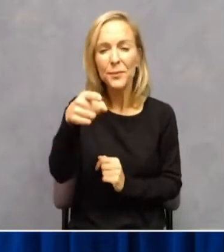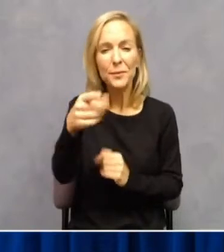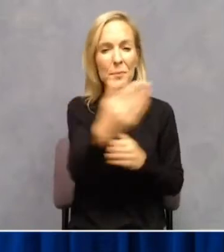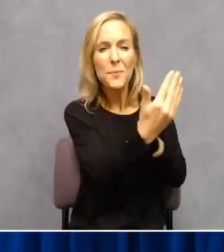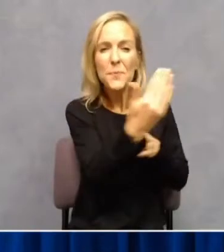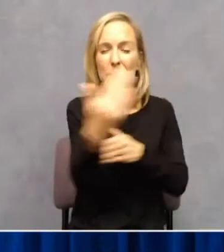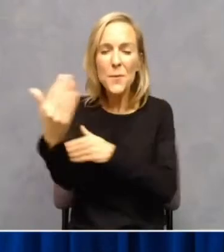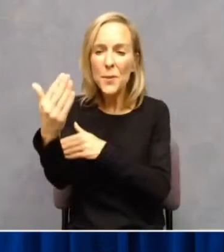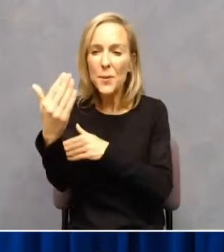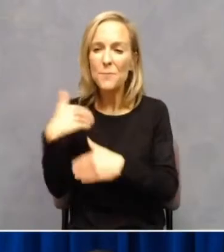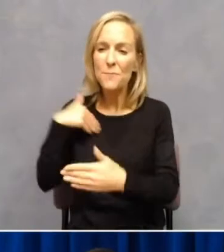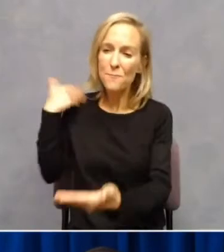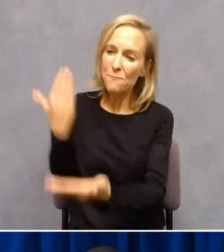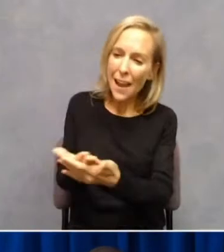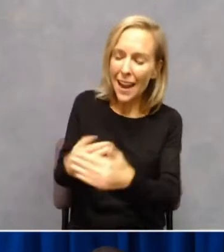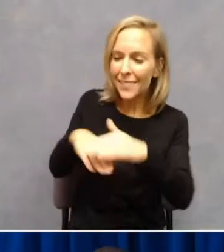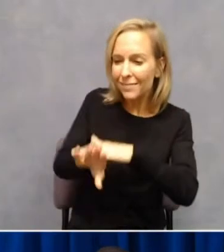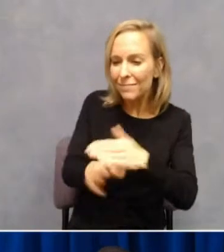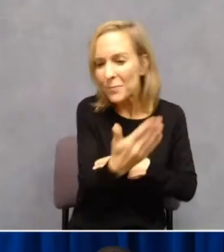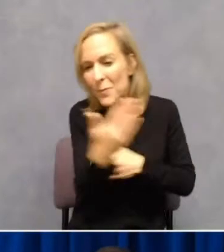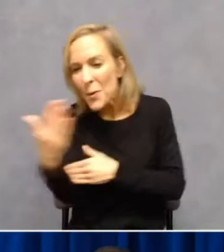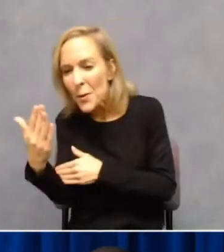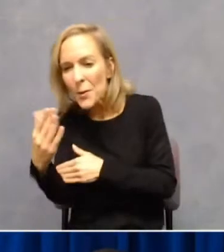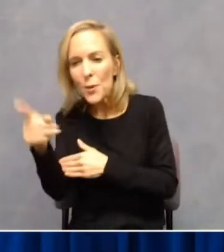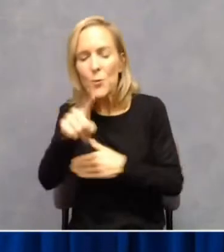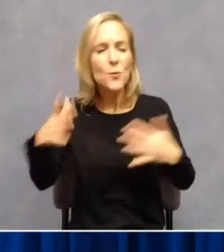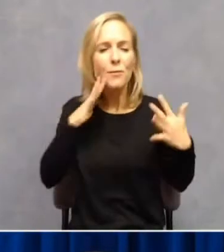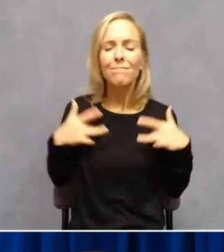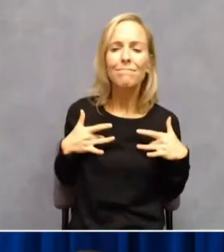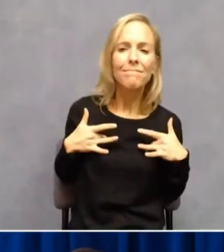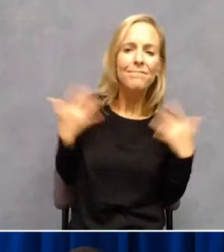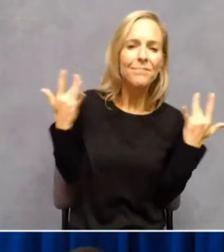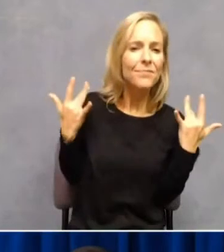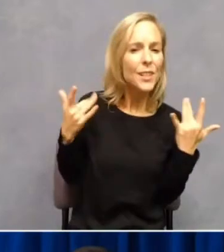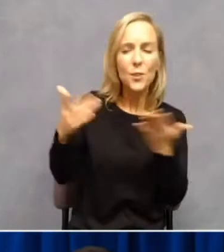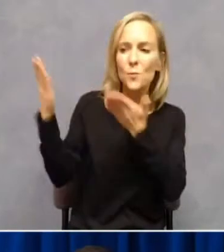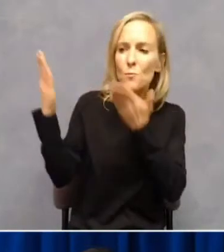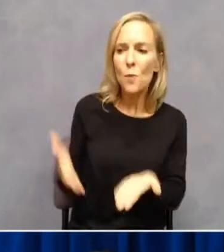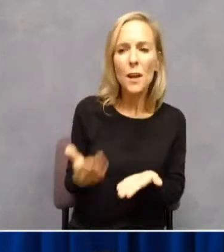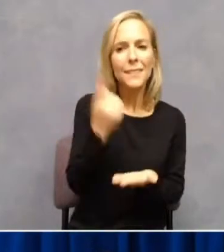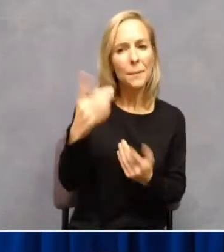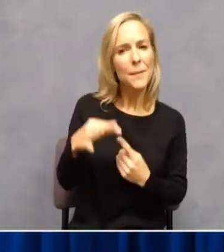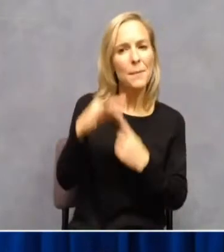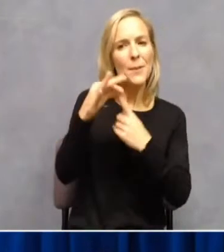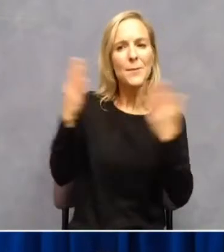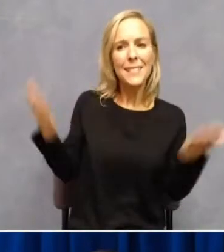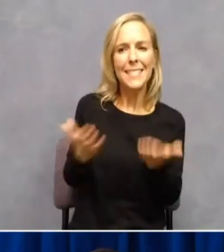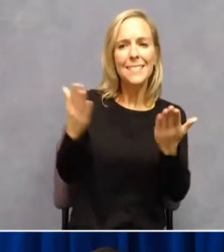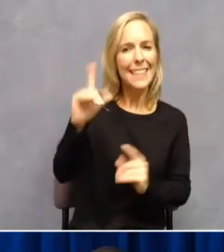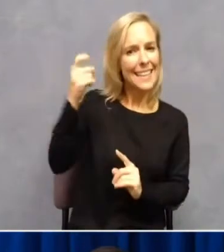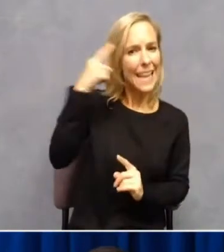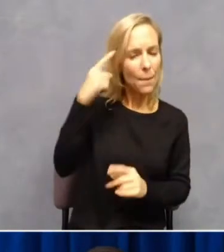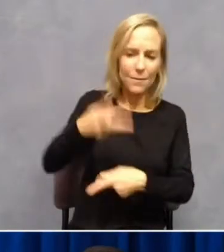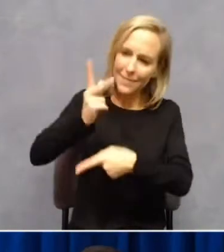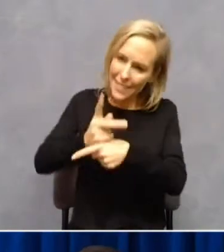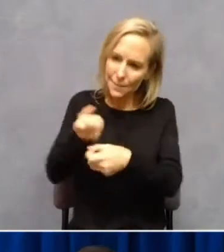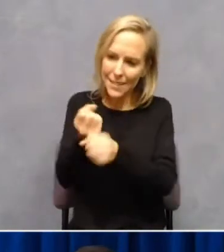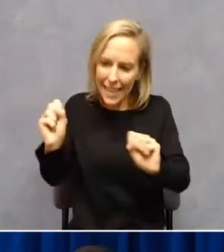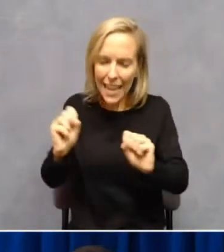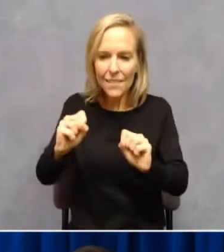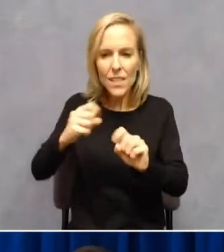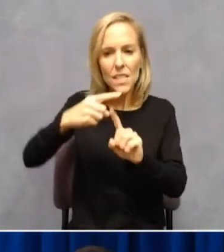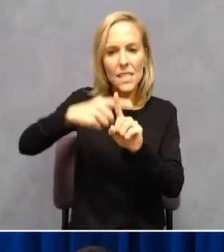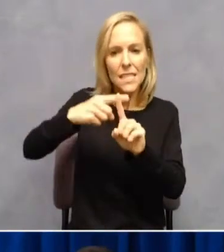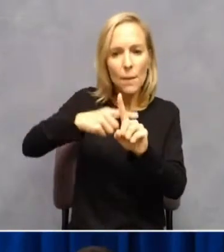have such enthusiasm. You brought something really special to the Capitol while keeping us safe, temperature checking